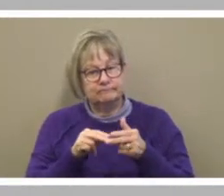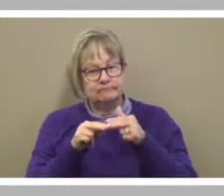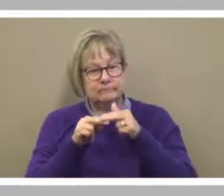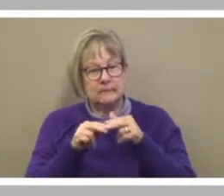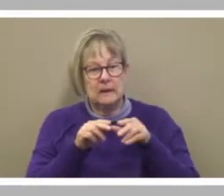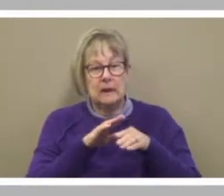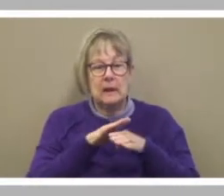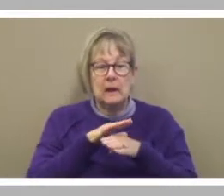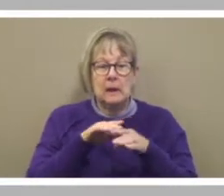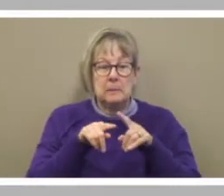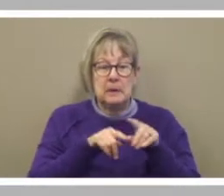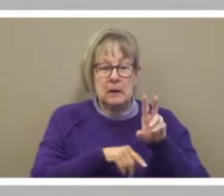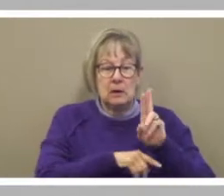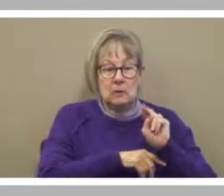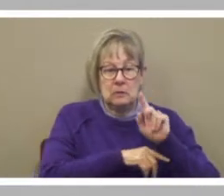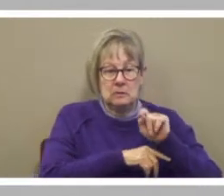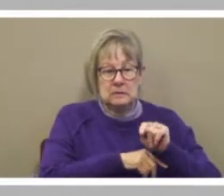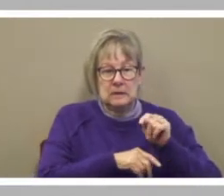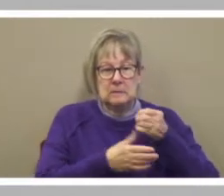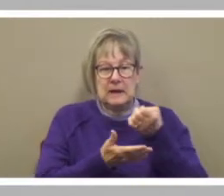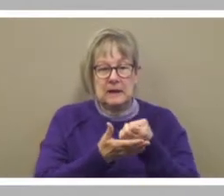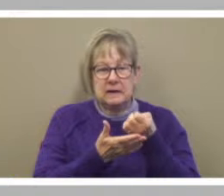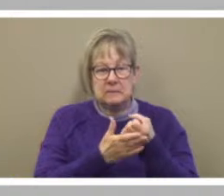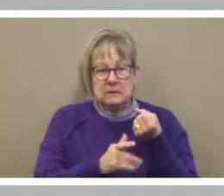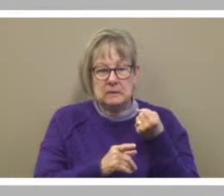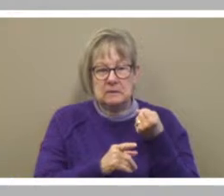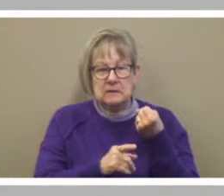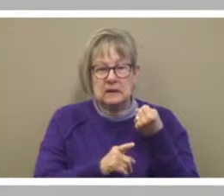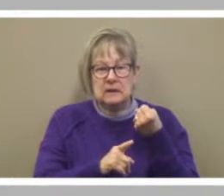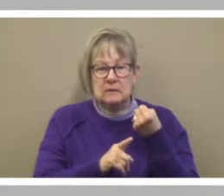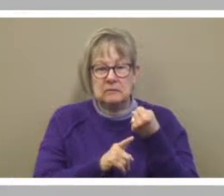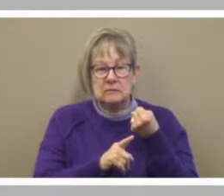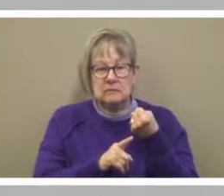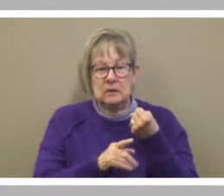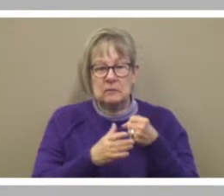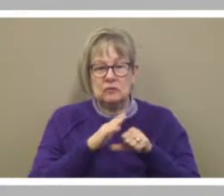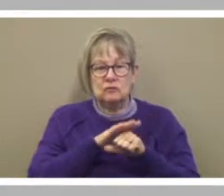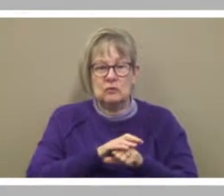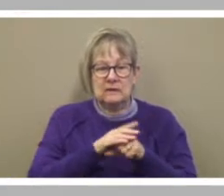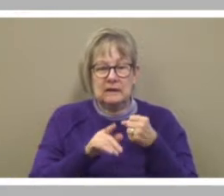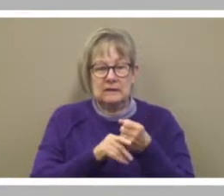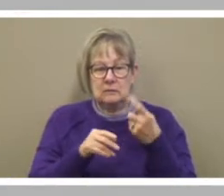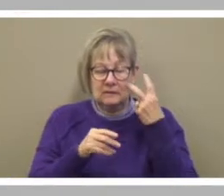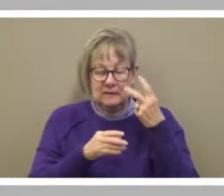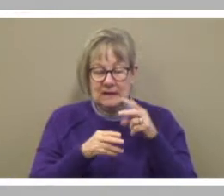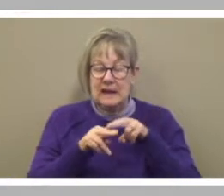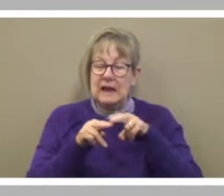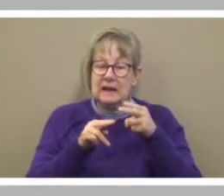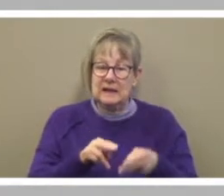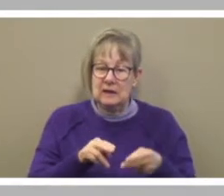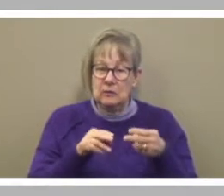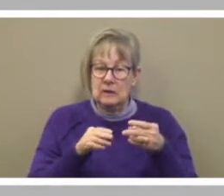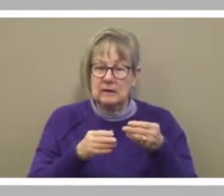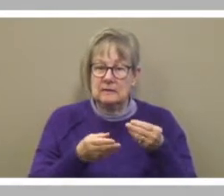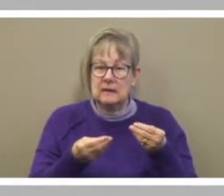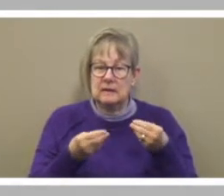El Paso Household Economic Stress Index, however, a decline in retail sales. And the reason is there's, as the index continues